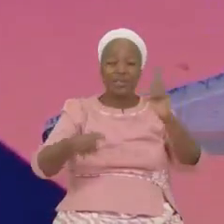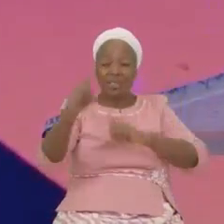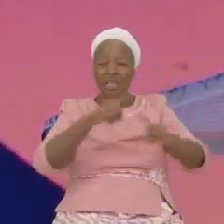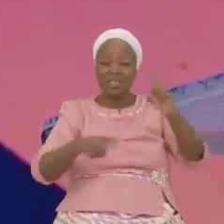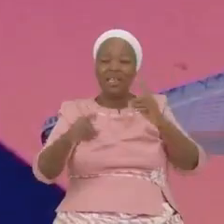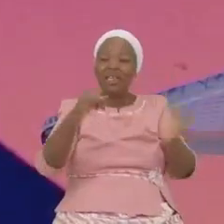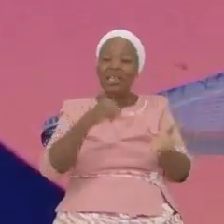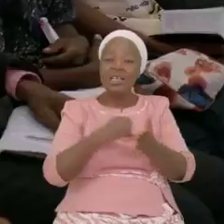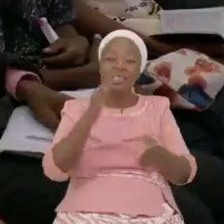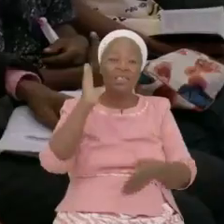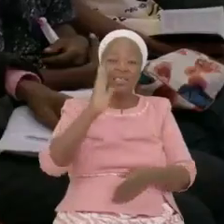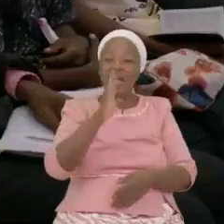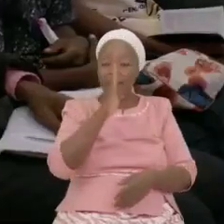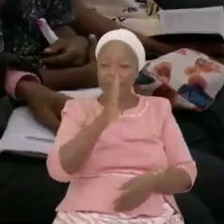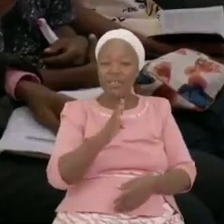it shall be